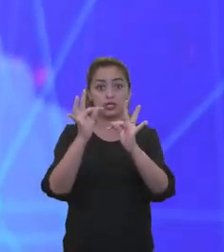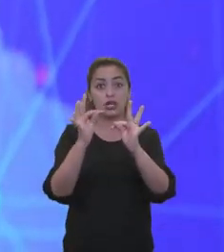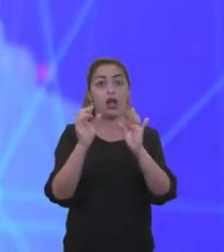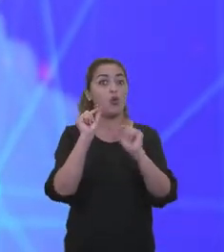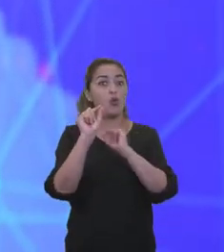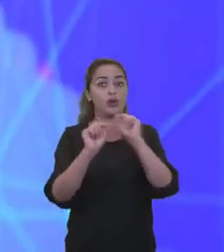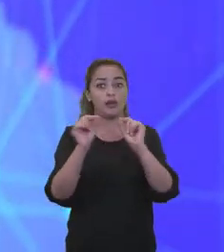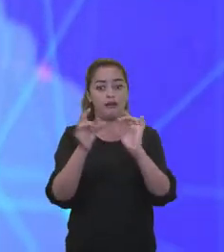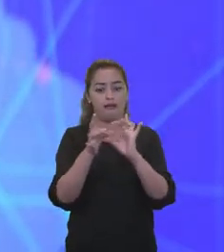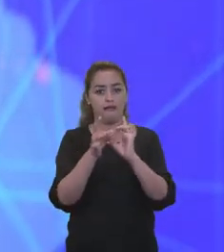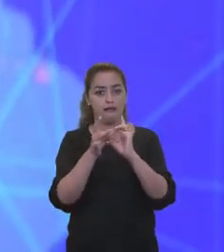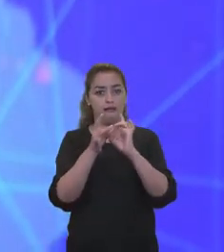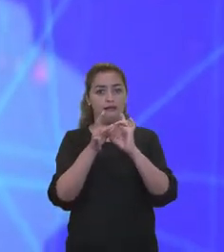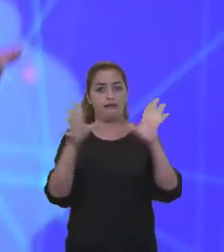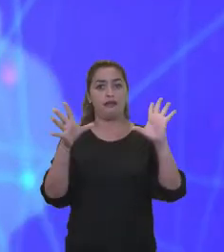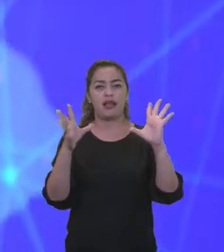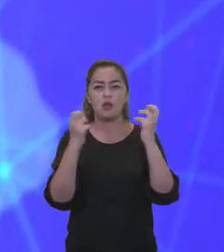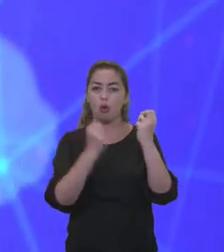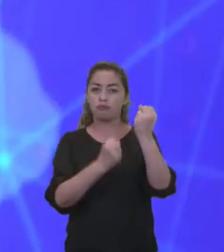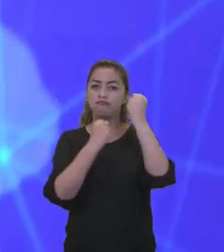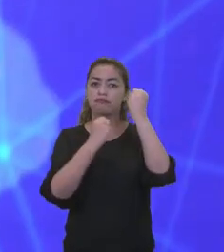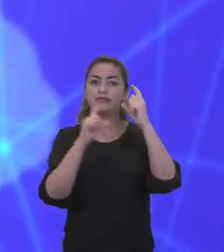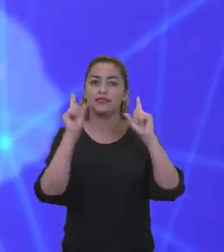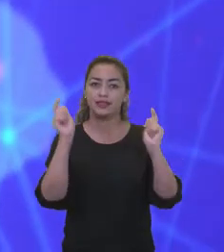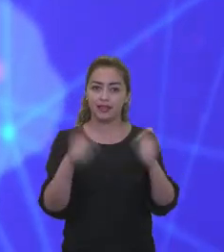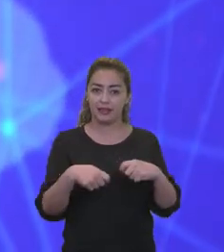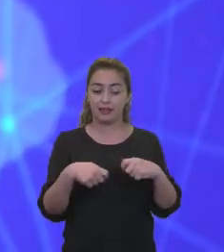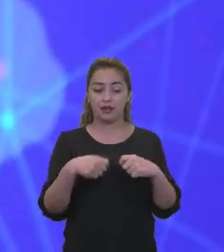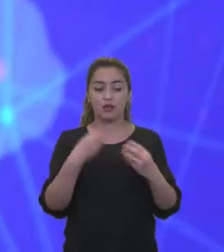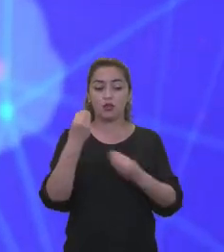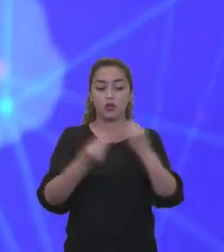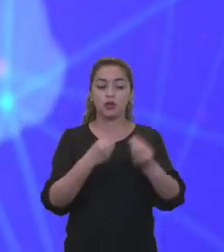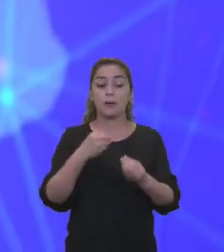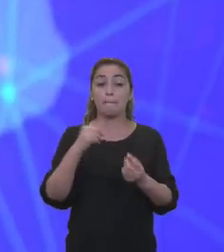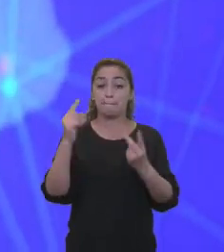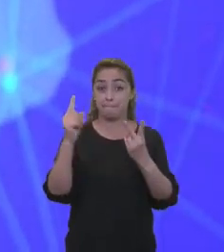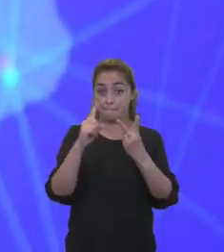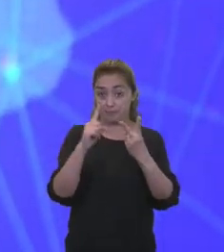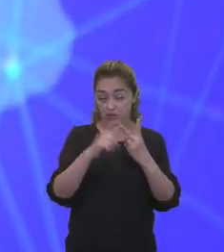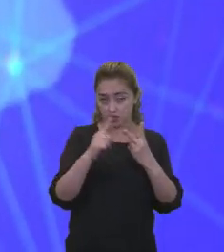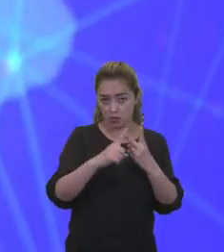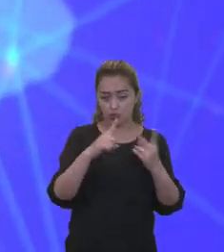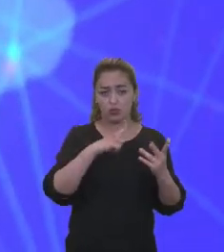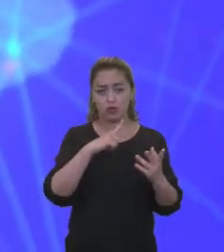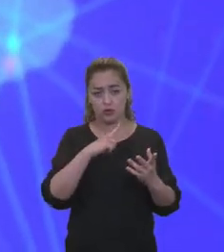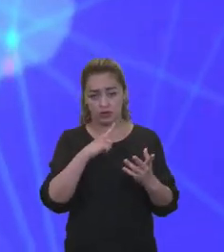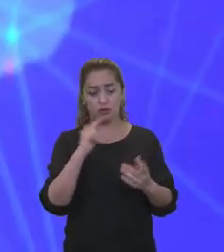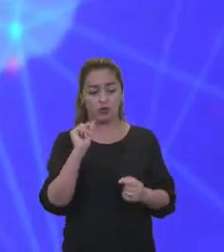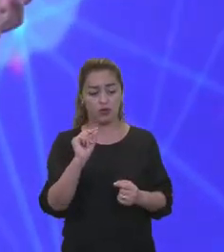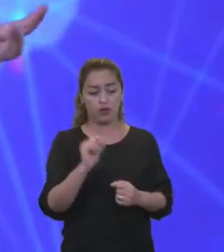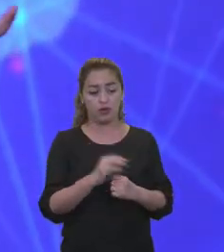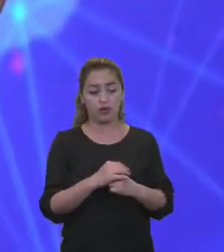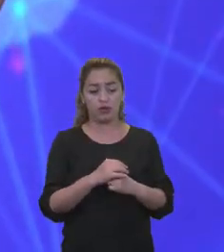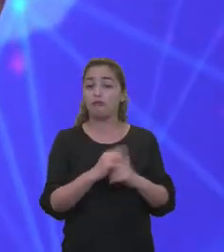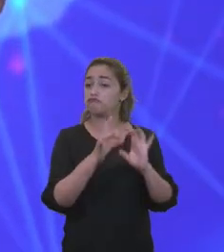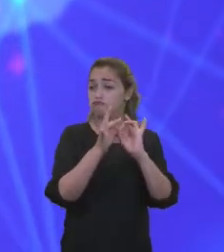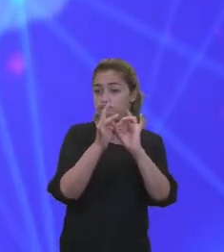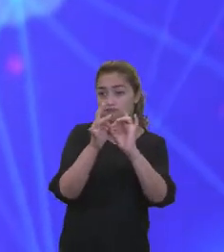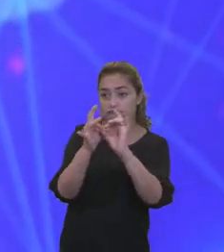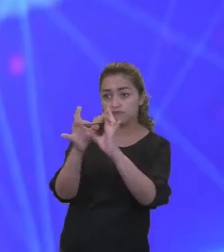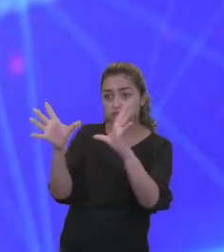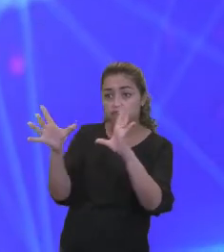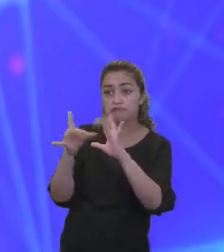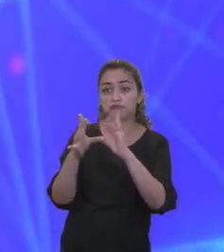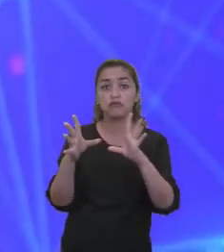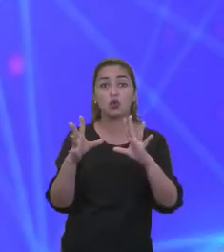So technology at the service of freedom and empowering of people. Availability of service is what we have, number one. Second of